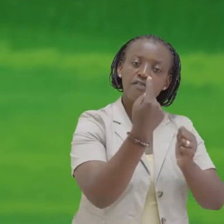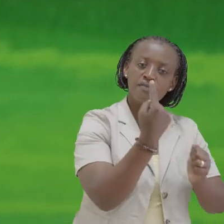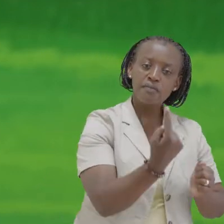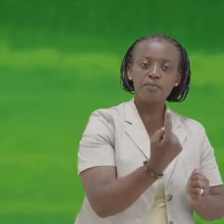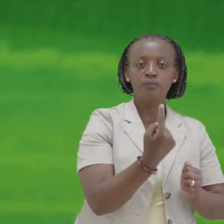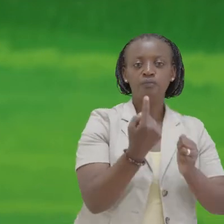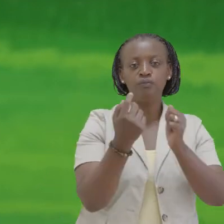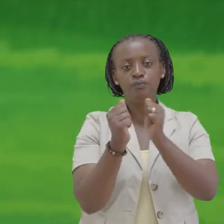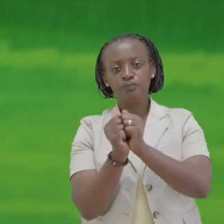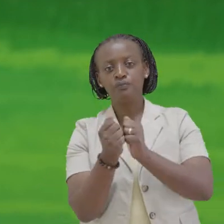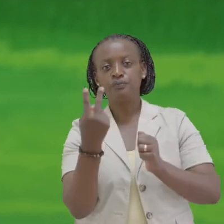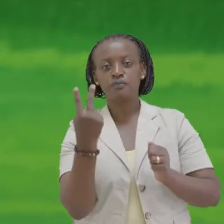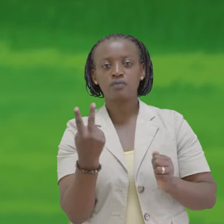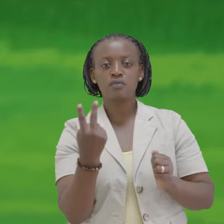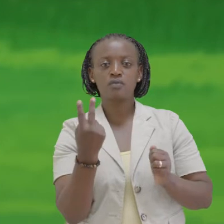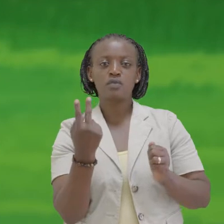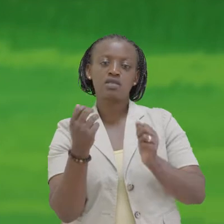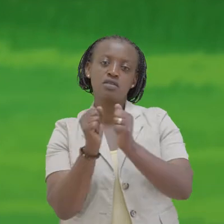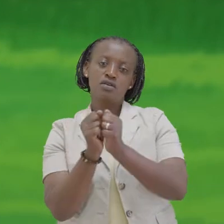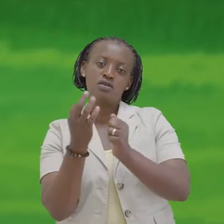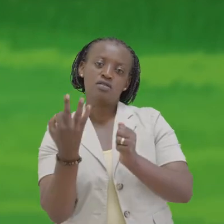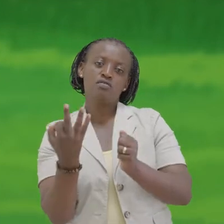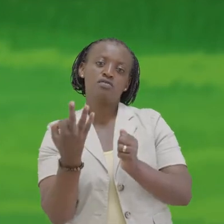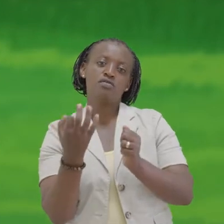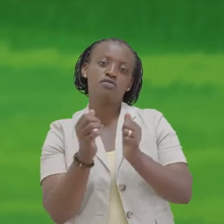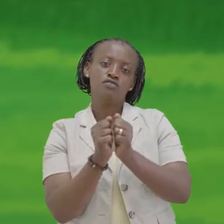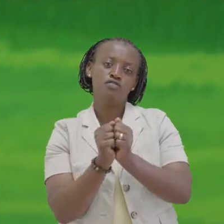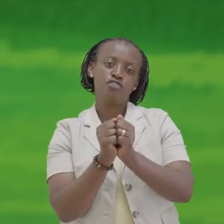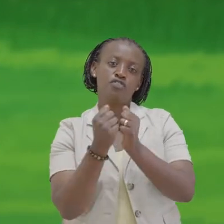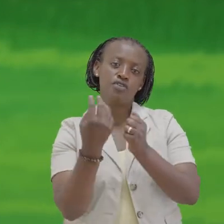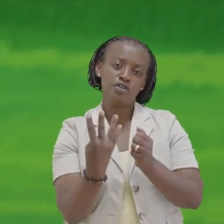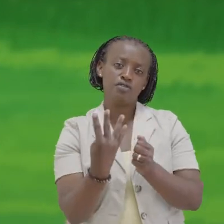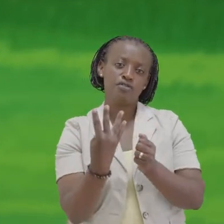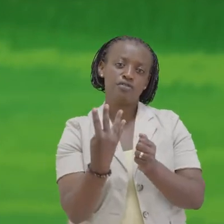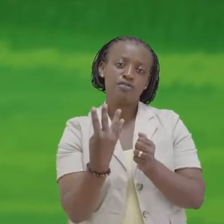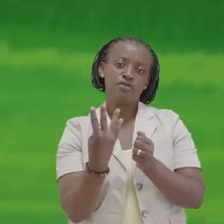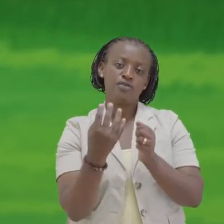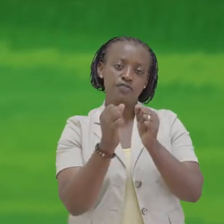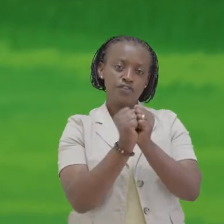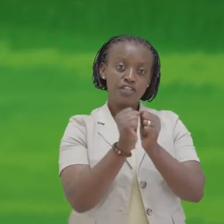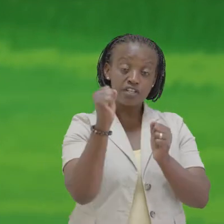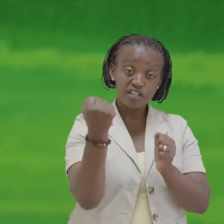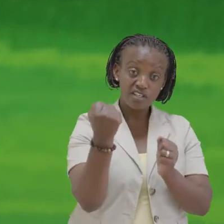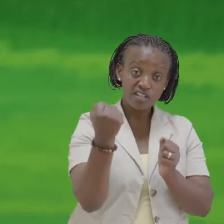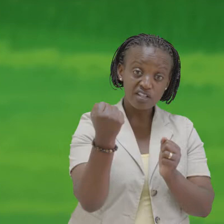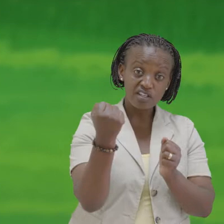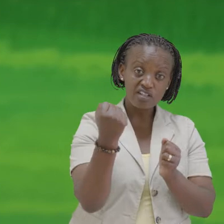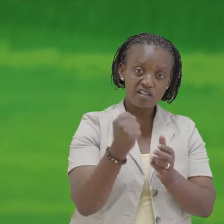nine, ten, 11, 12,